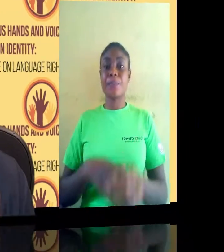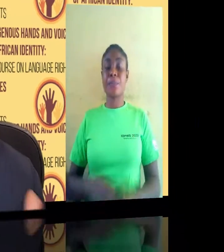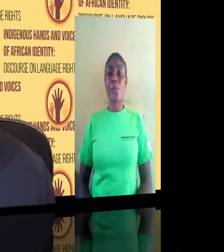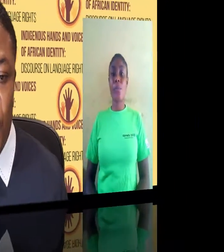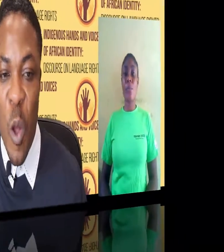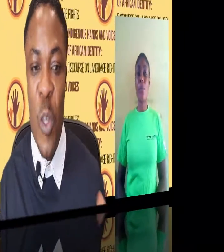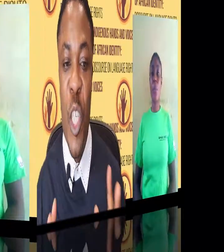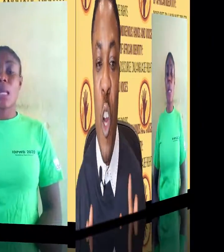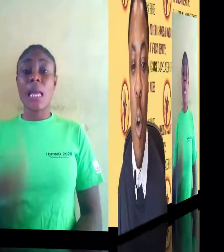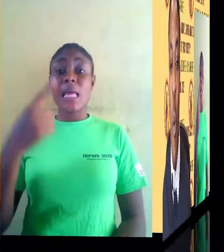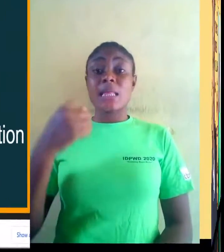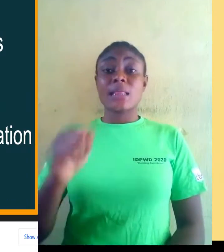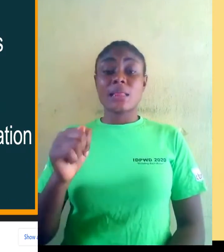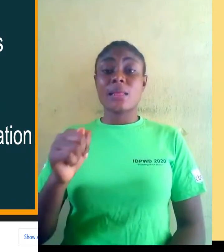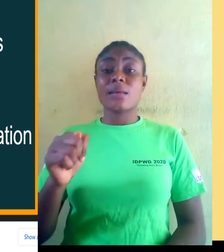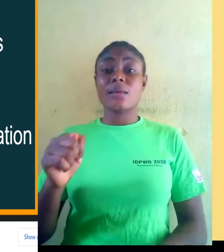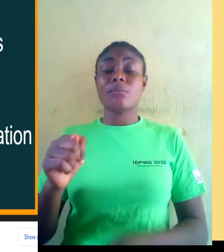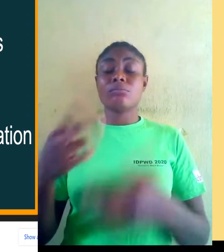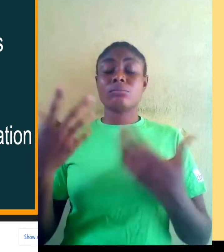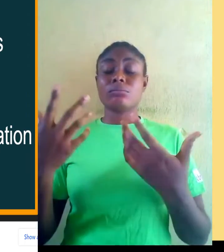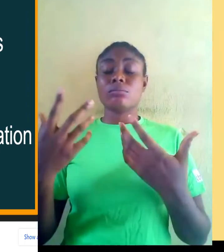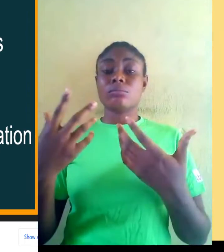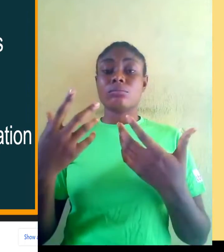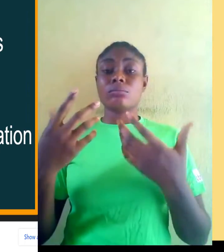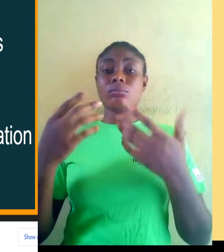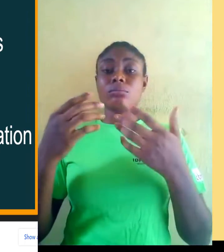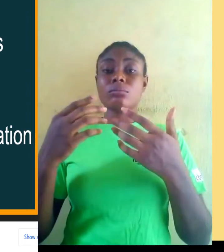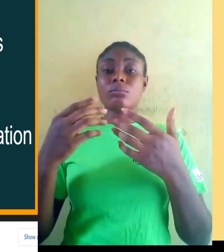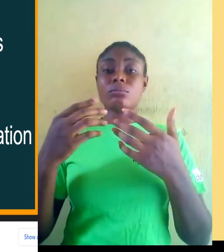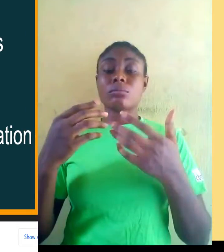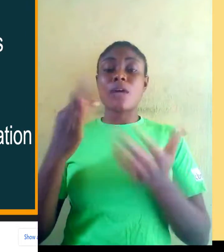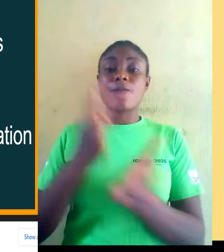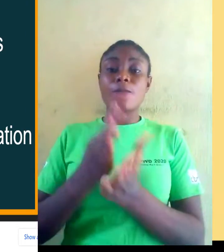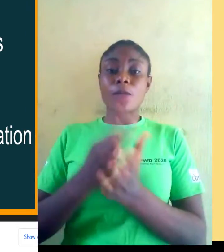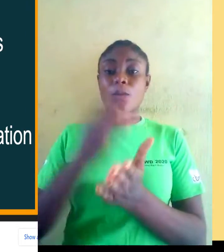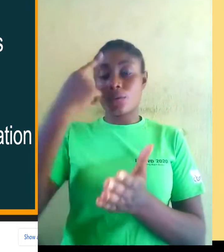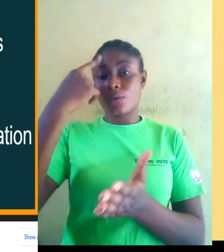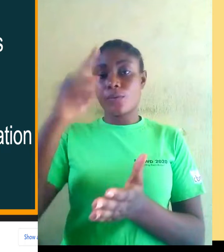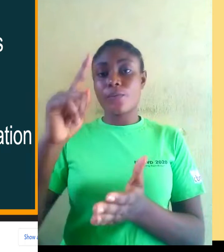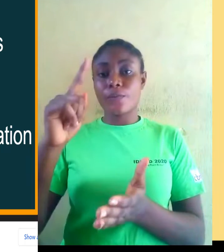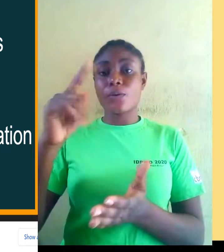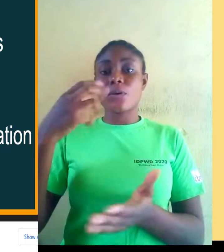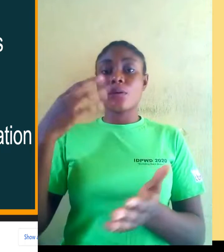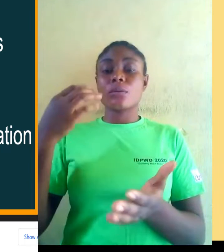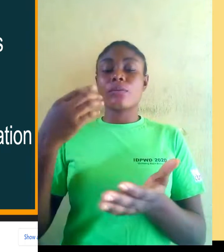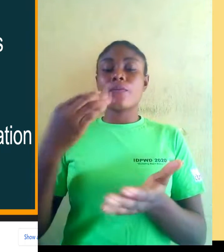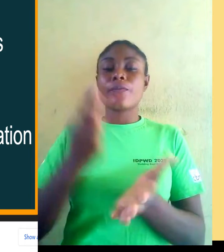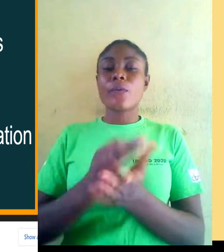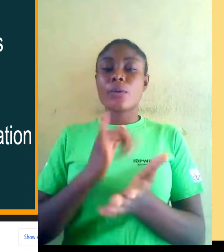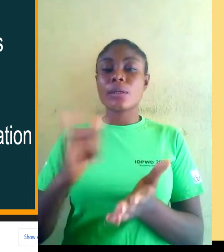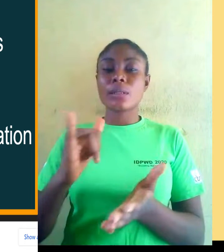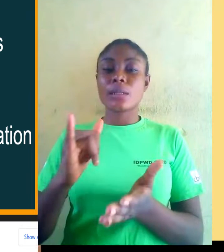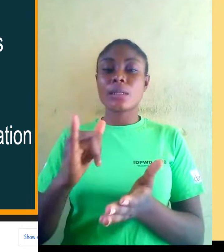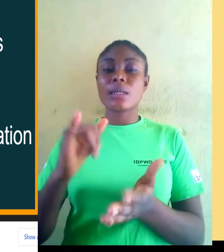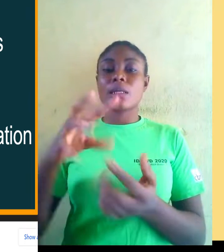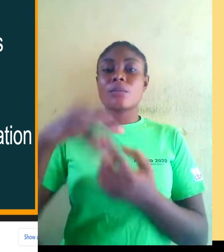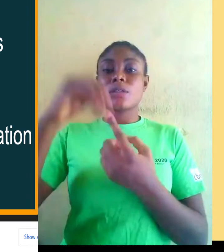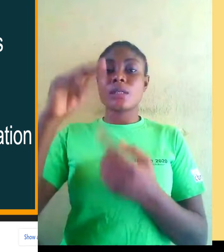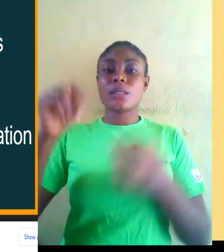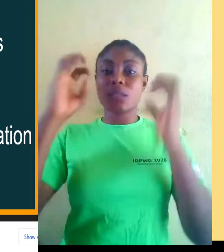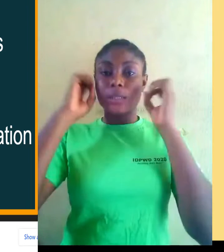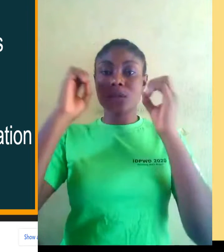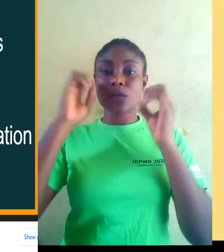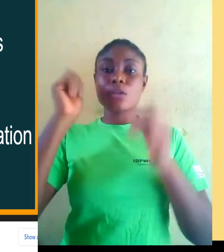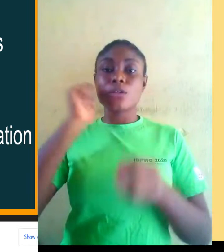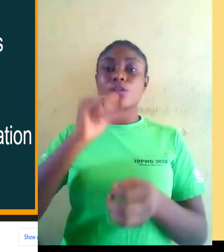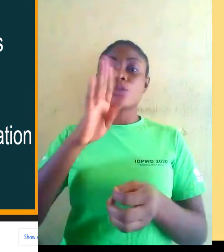The source or scope of funding special needs education should be clearly defined. That means, was it not